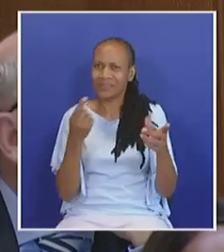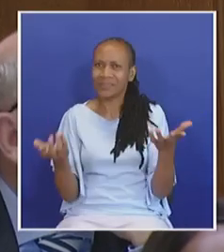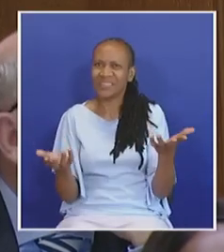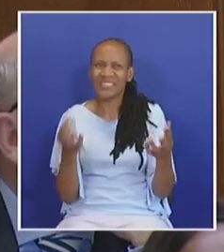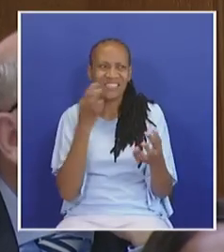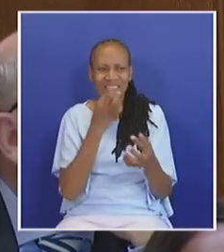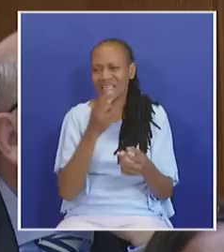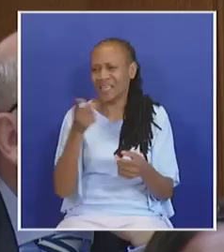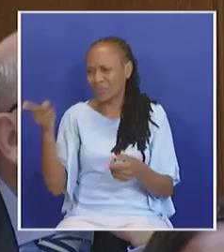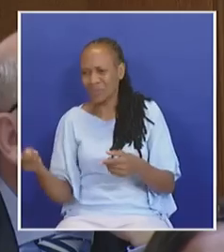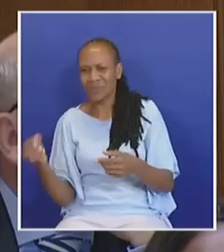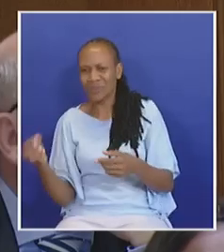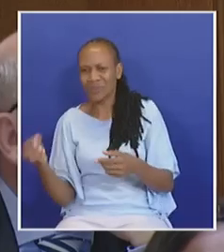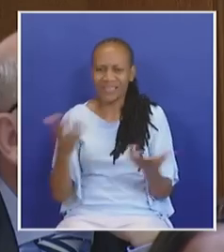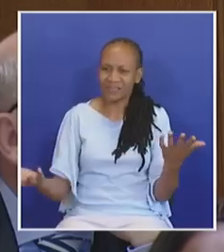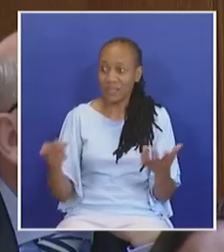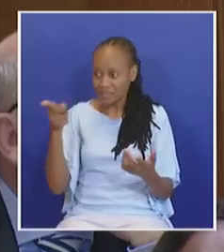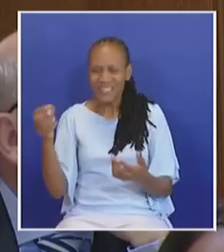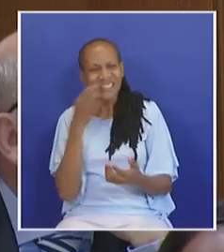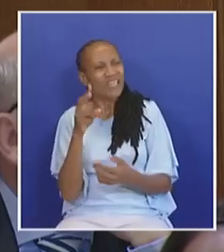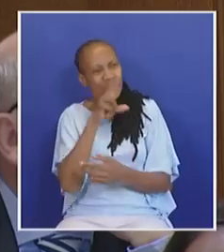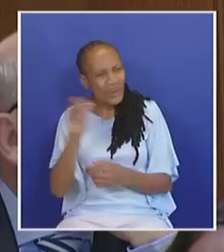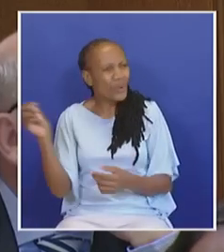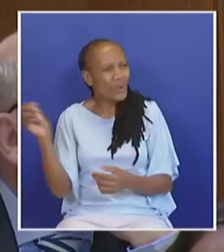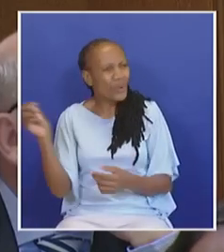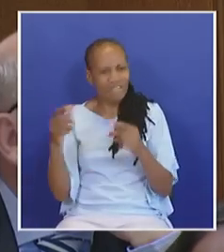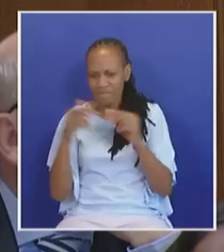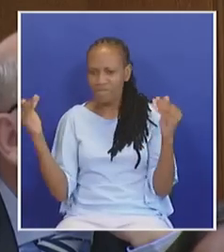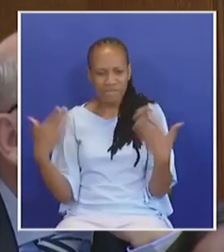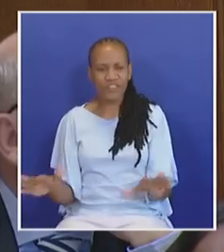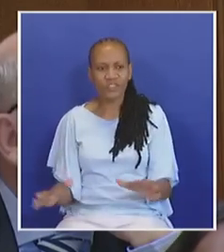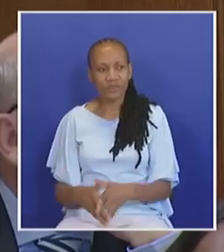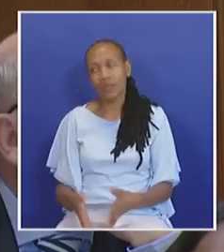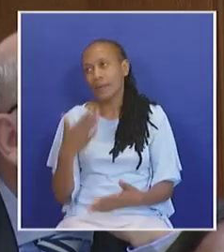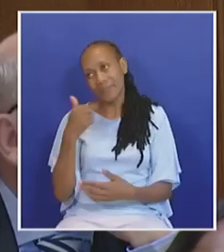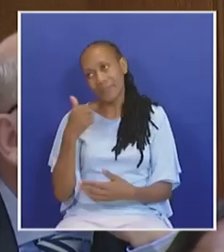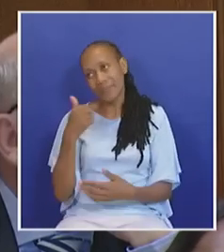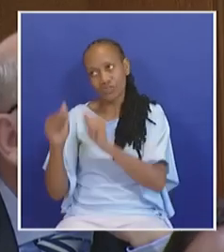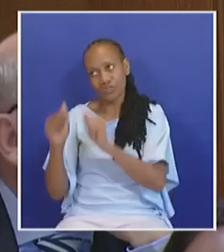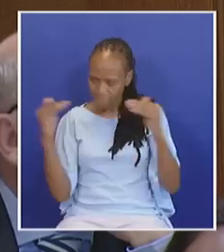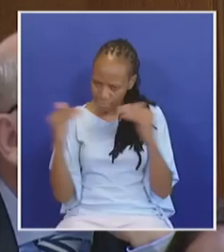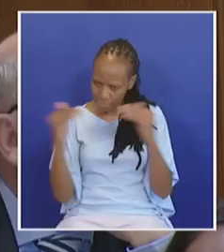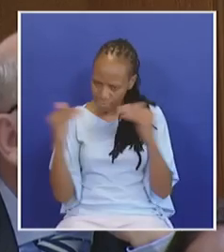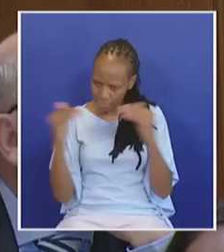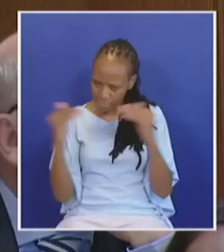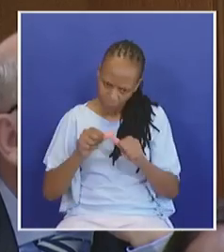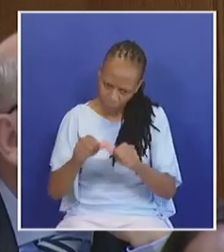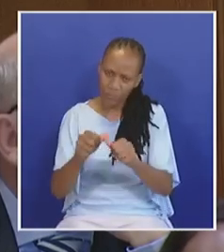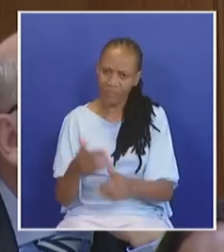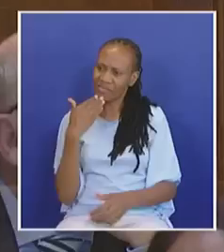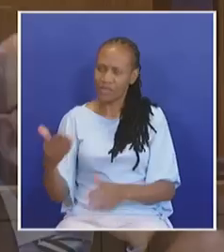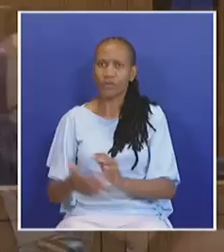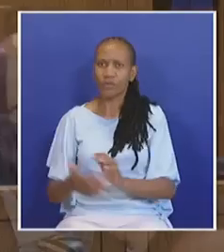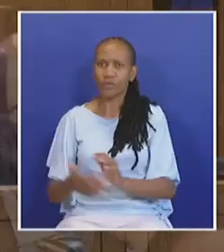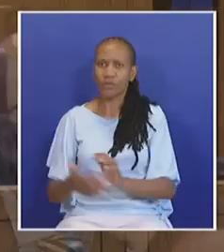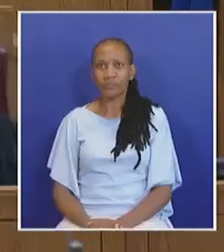some, she already said no. Can we have fairness and just agree like we do with everybody else when she said it first time? Thank you very much. I have